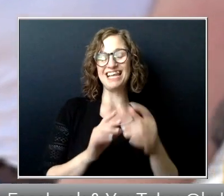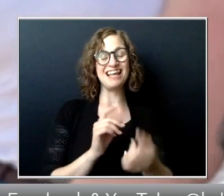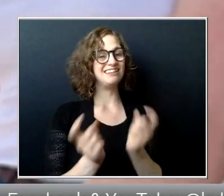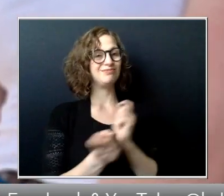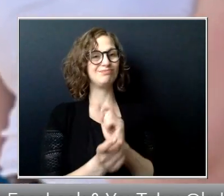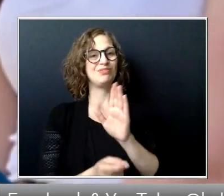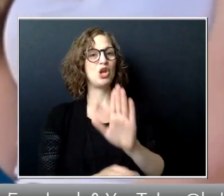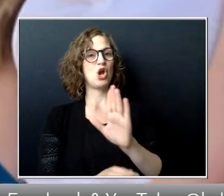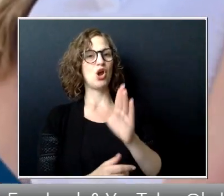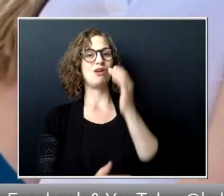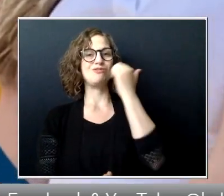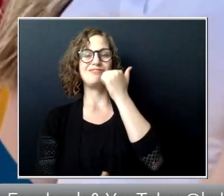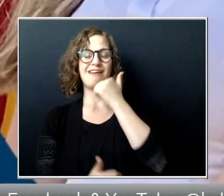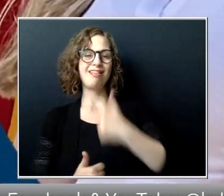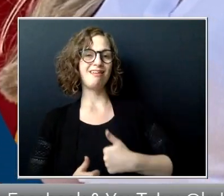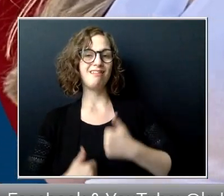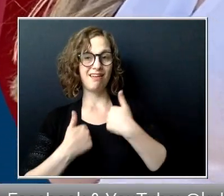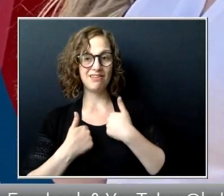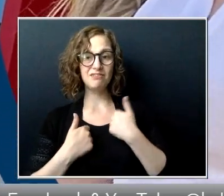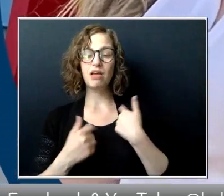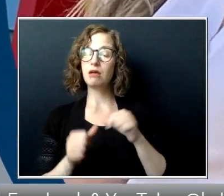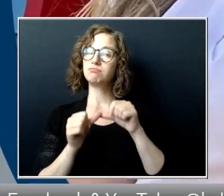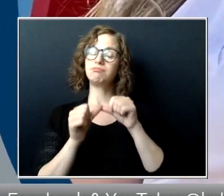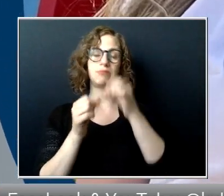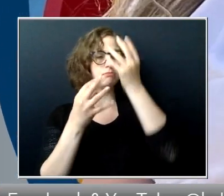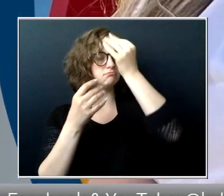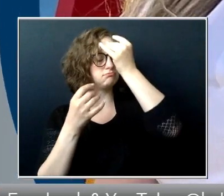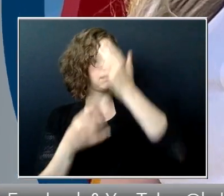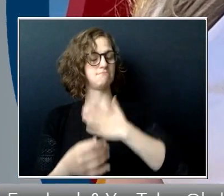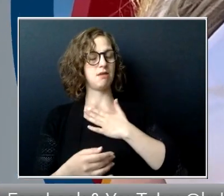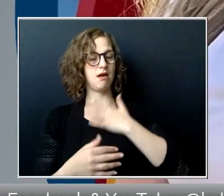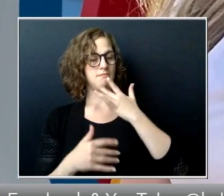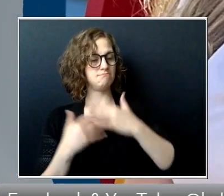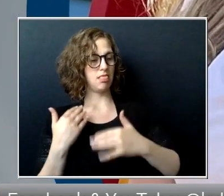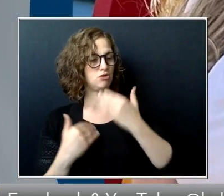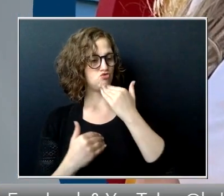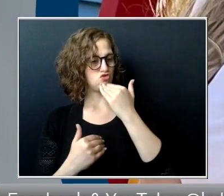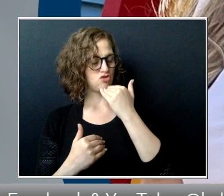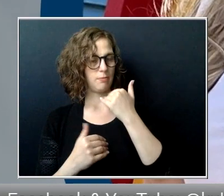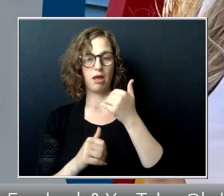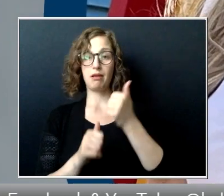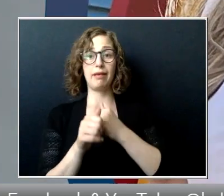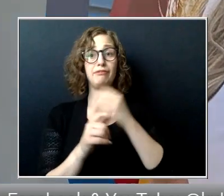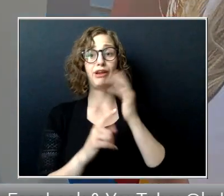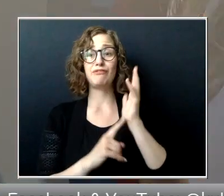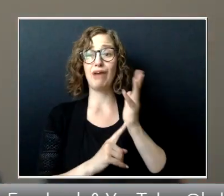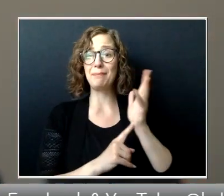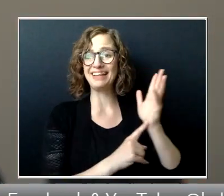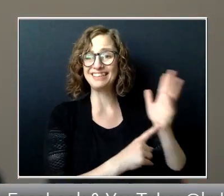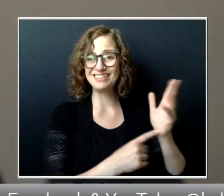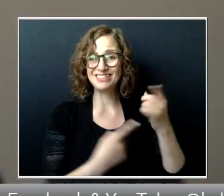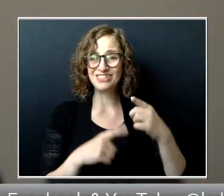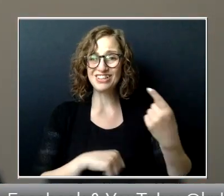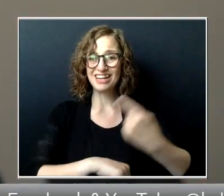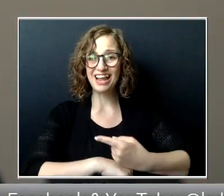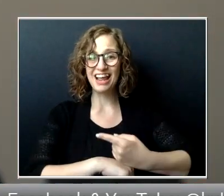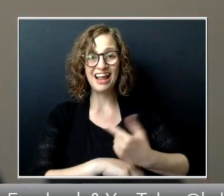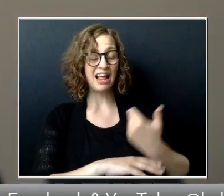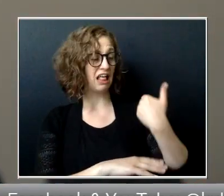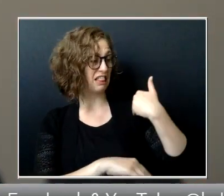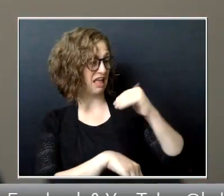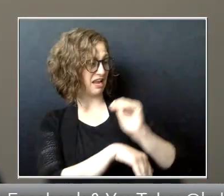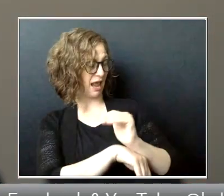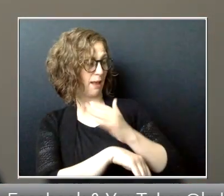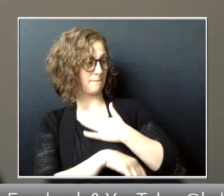my blood sugar is about every 5 minutes throughout the day. Throughout the night last night, my blood sugar was running low, so my